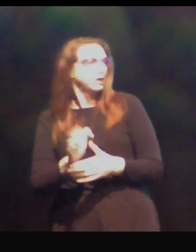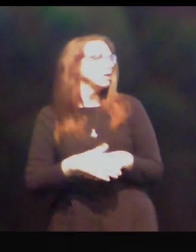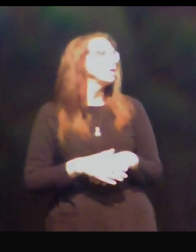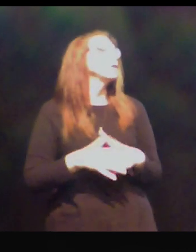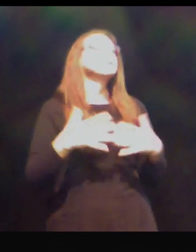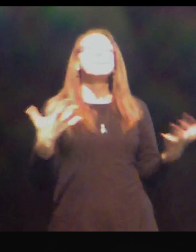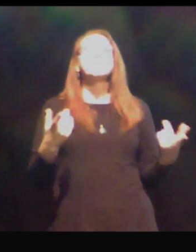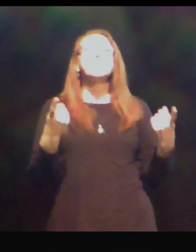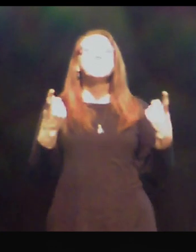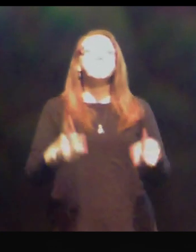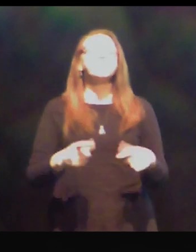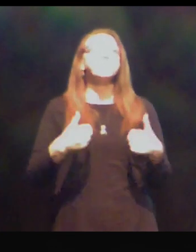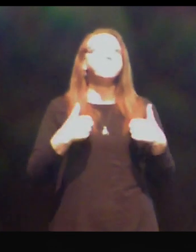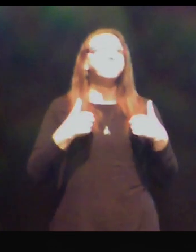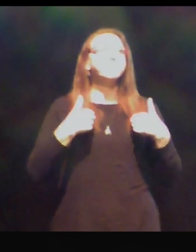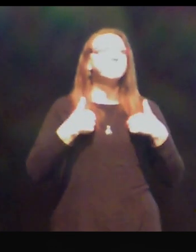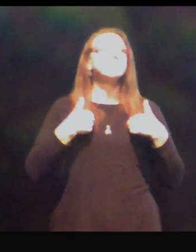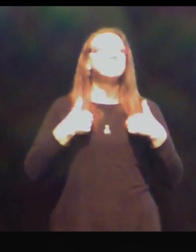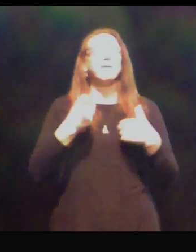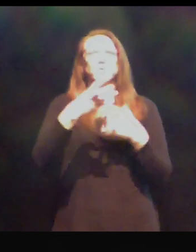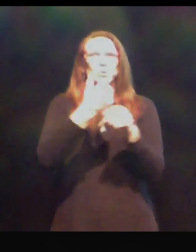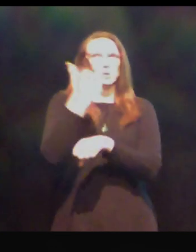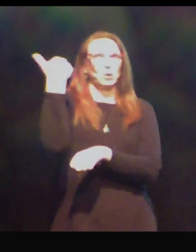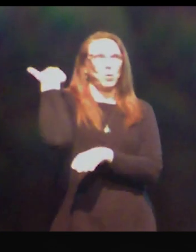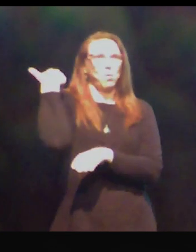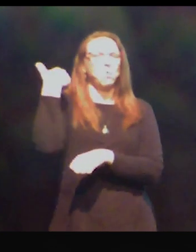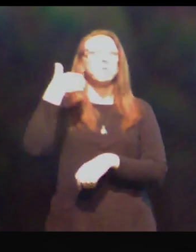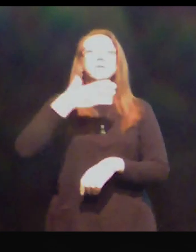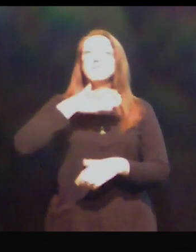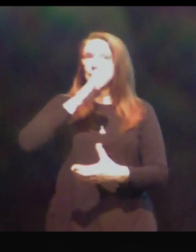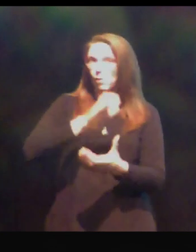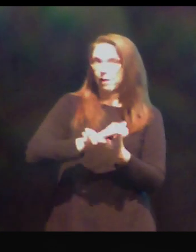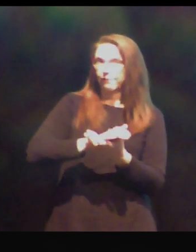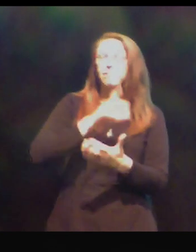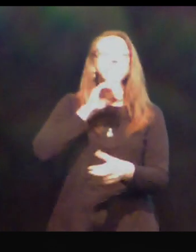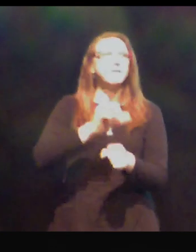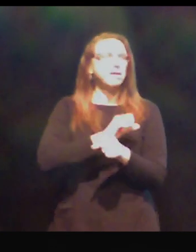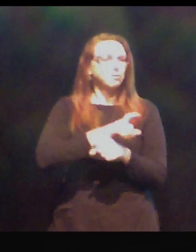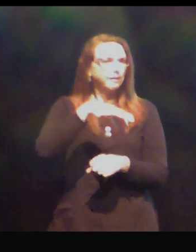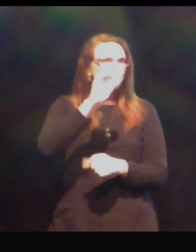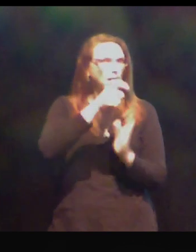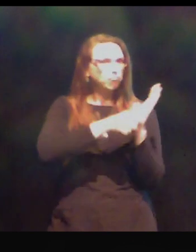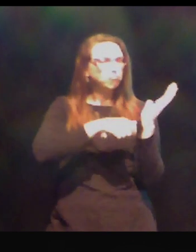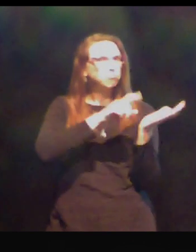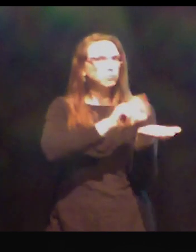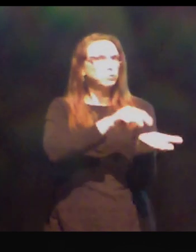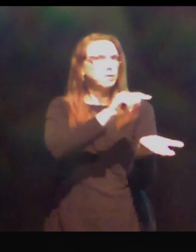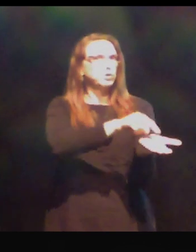Yeah, so basically, a few years back, my wife actually came across an article in